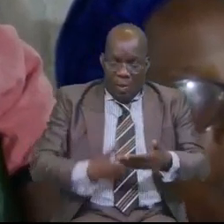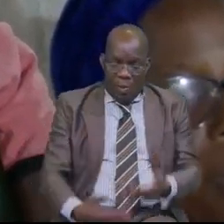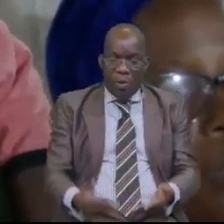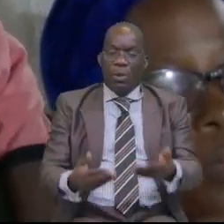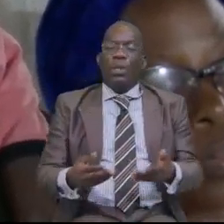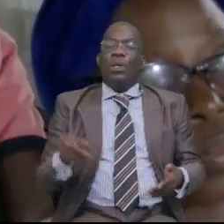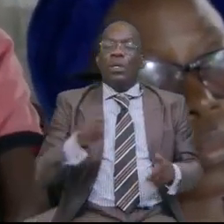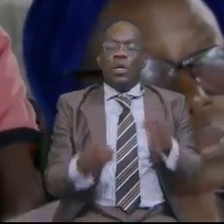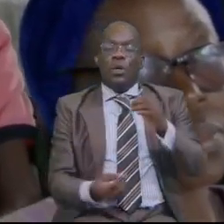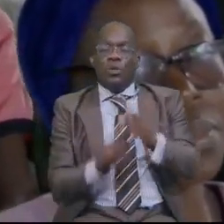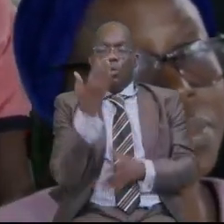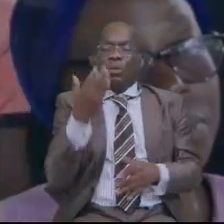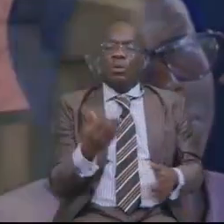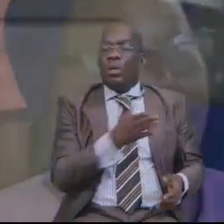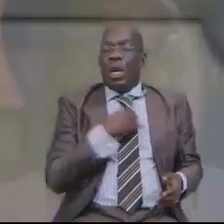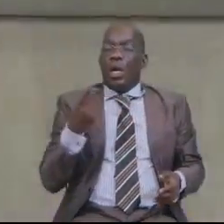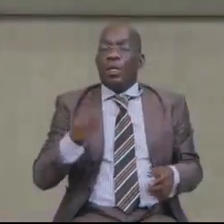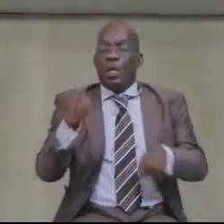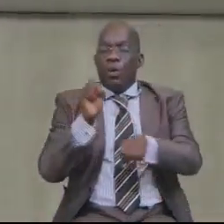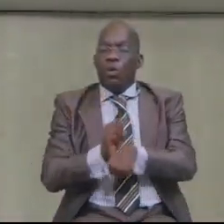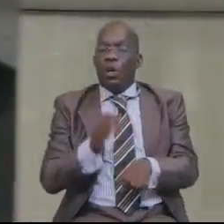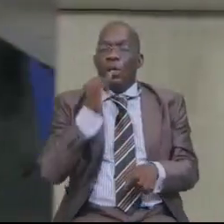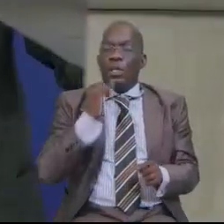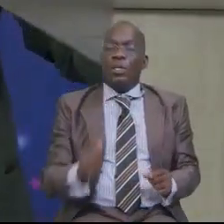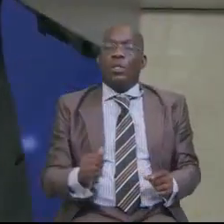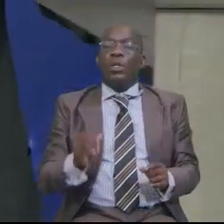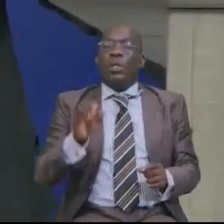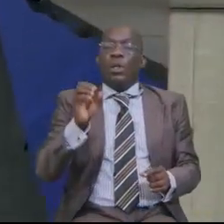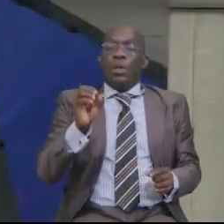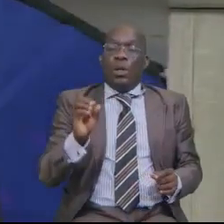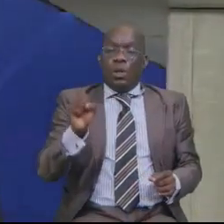up. And the work is so much. What